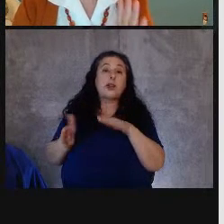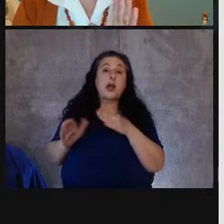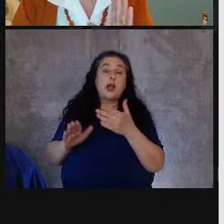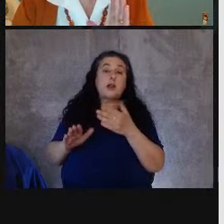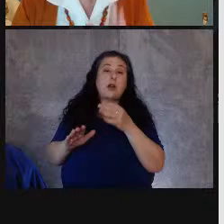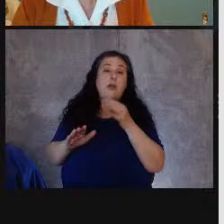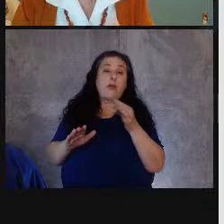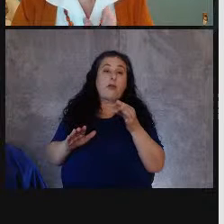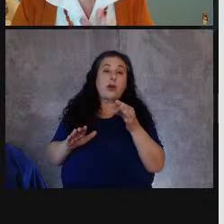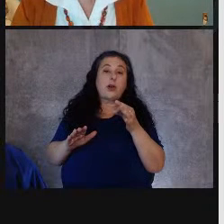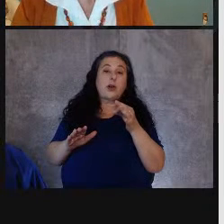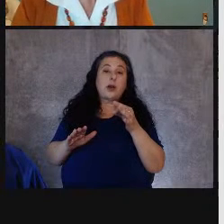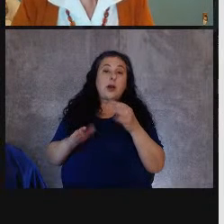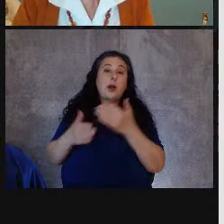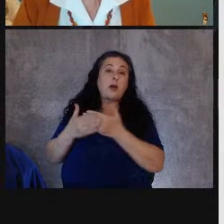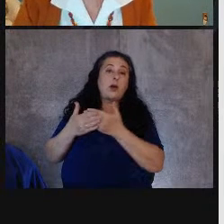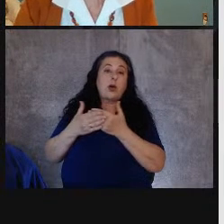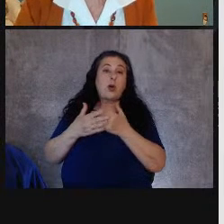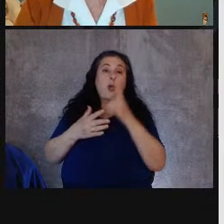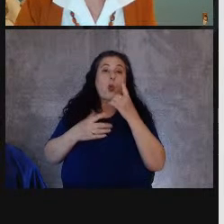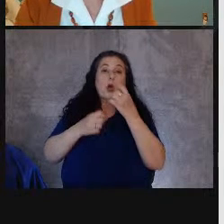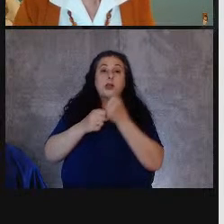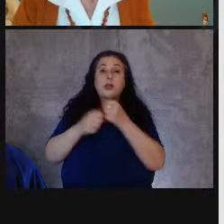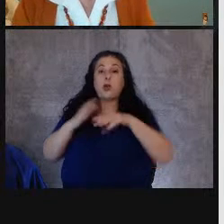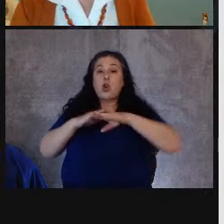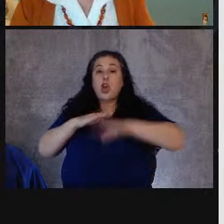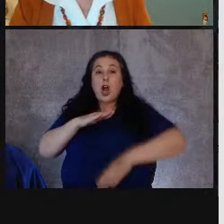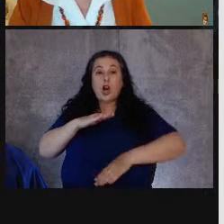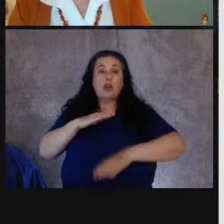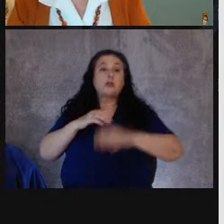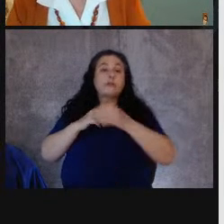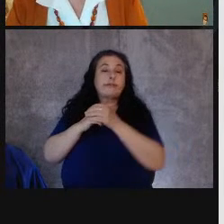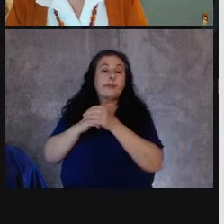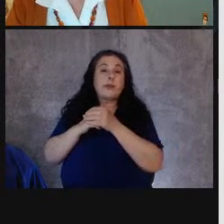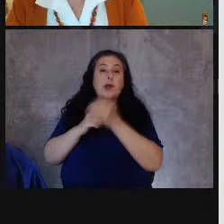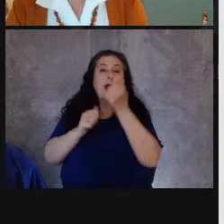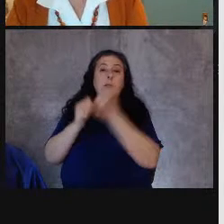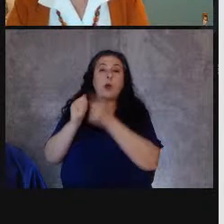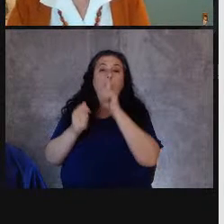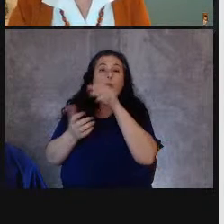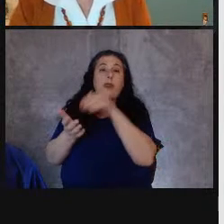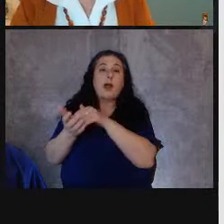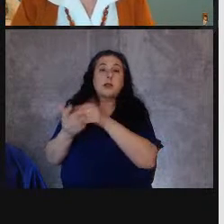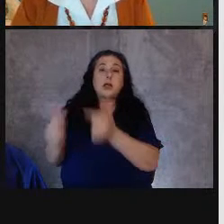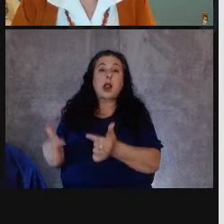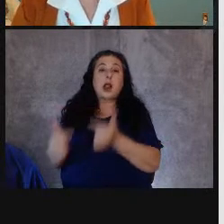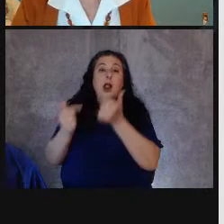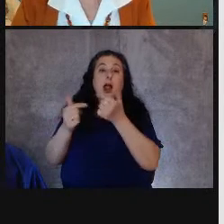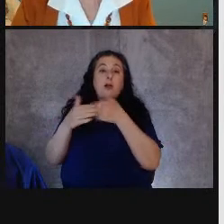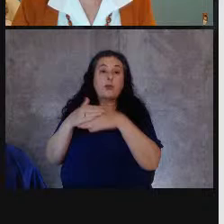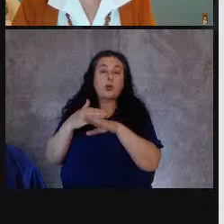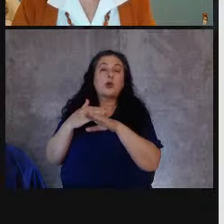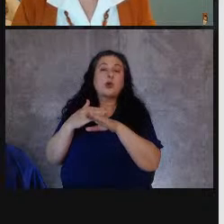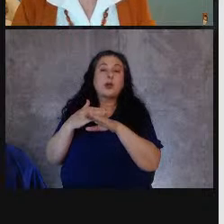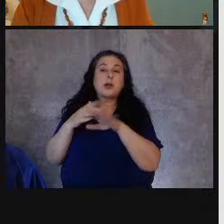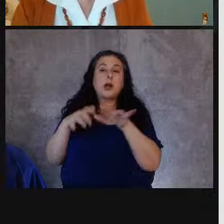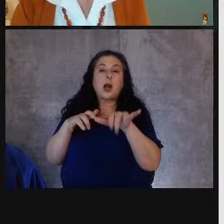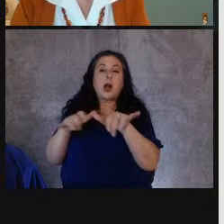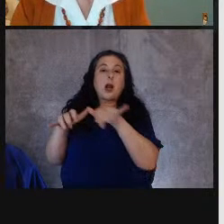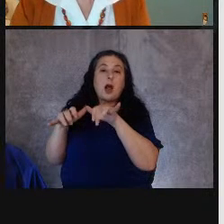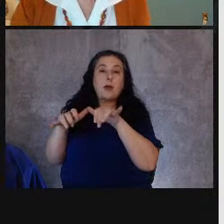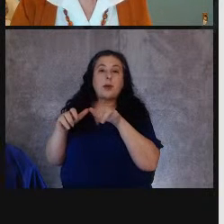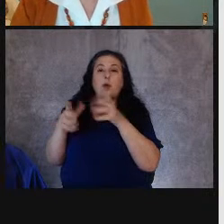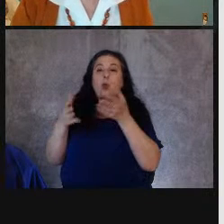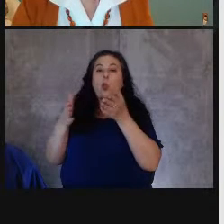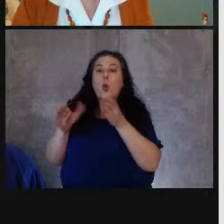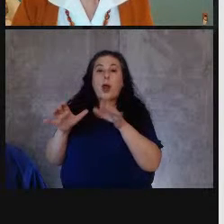of infants 1 year or younger per 1,000 live births. That's just a common metric that